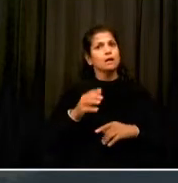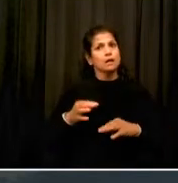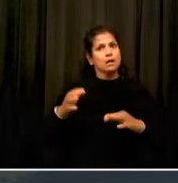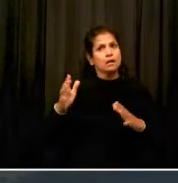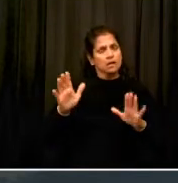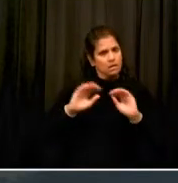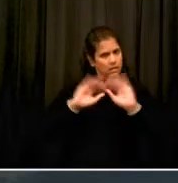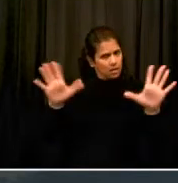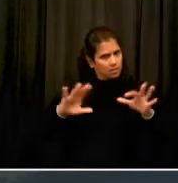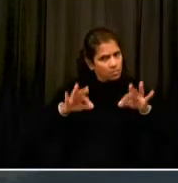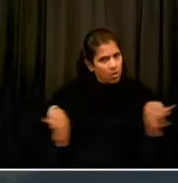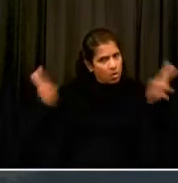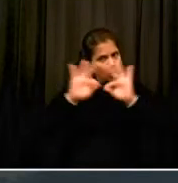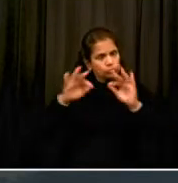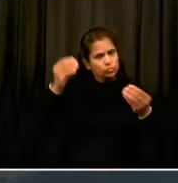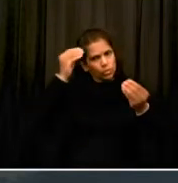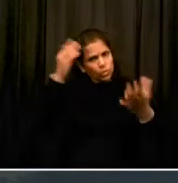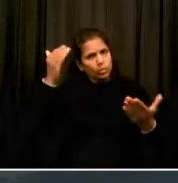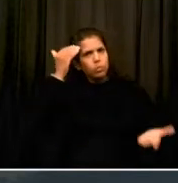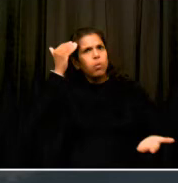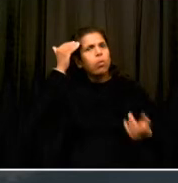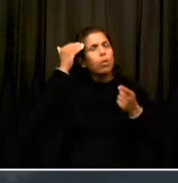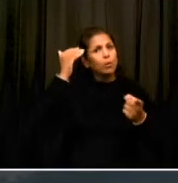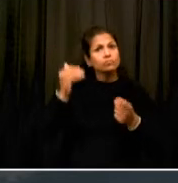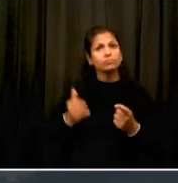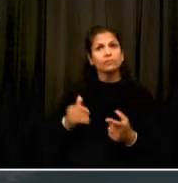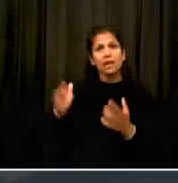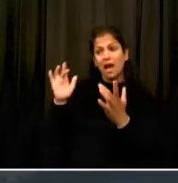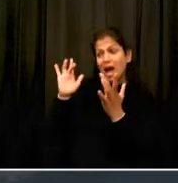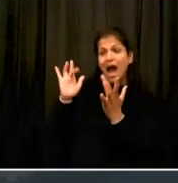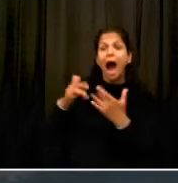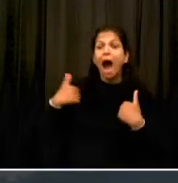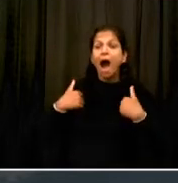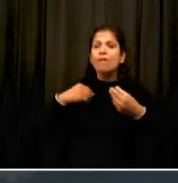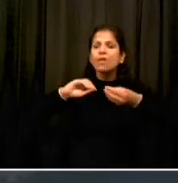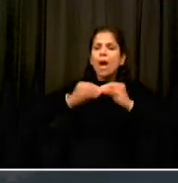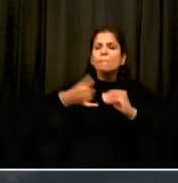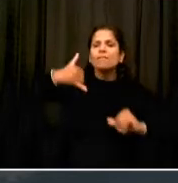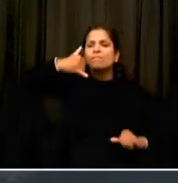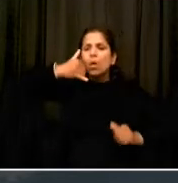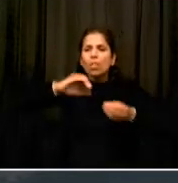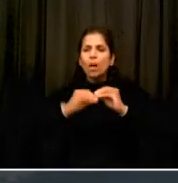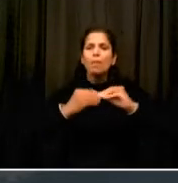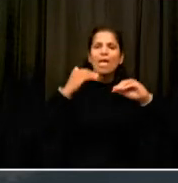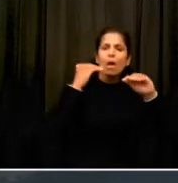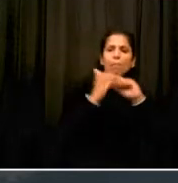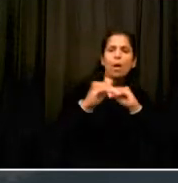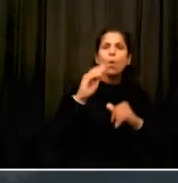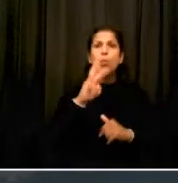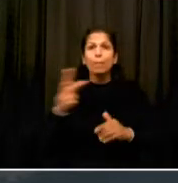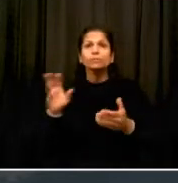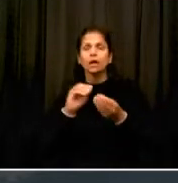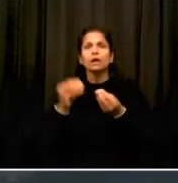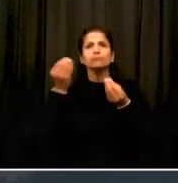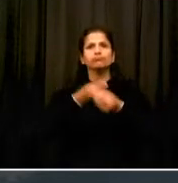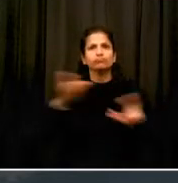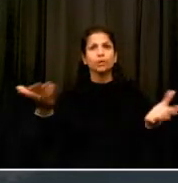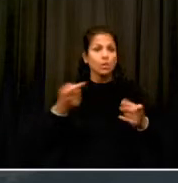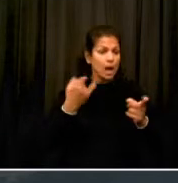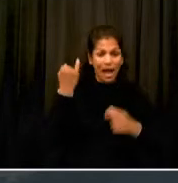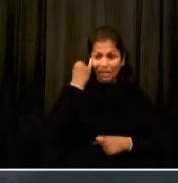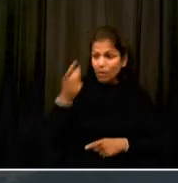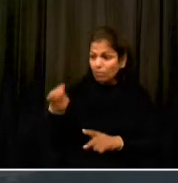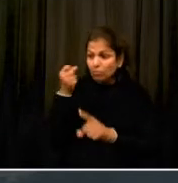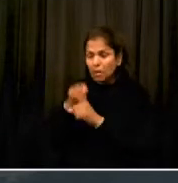York safe and to find people before they can infect other New Yorkers and give them what they need to get themselves and their families through this with all of the